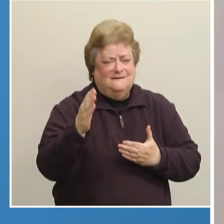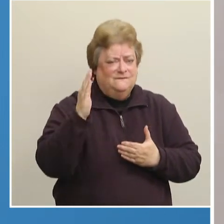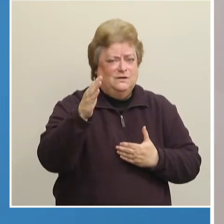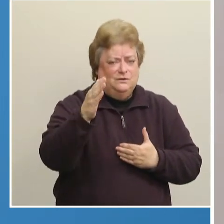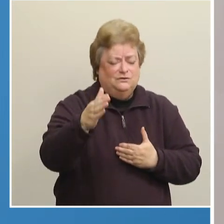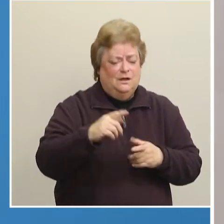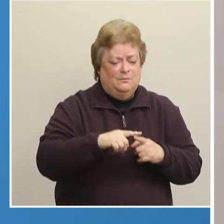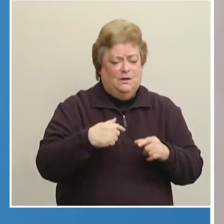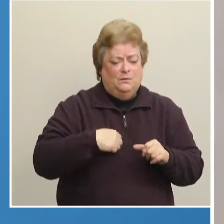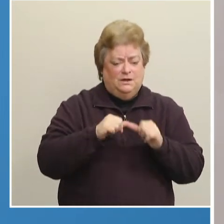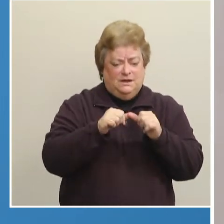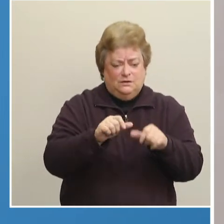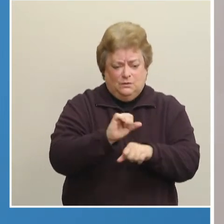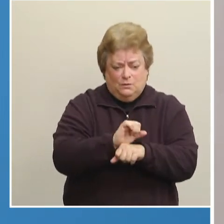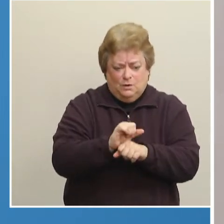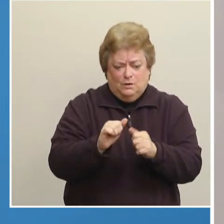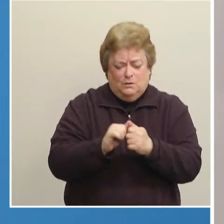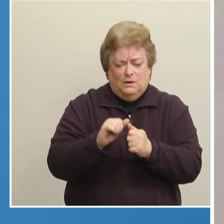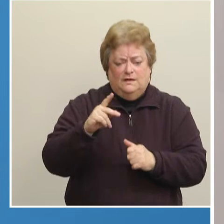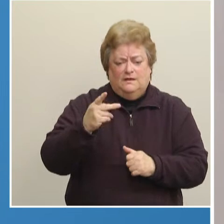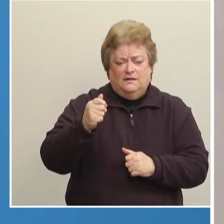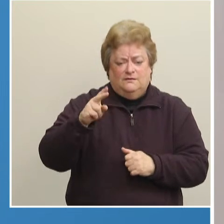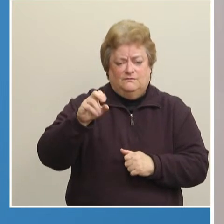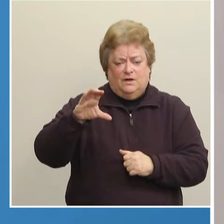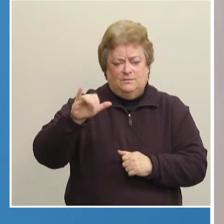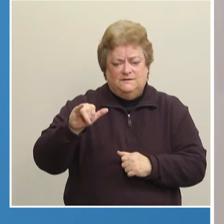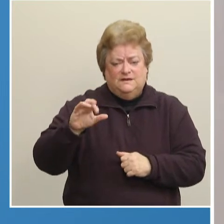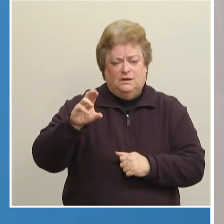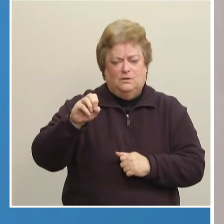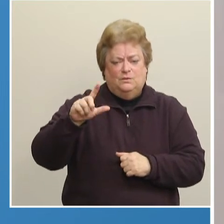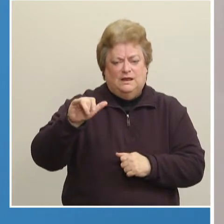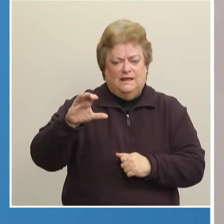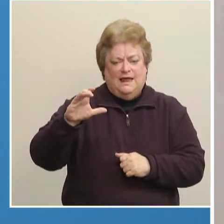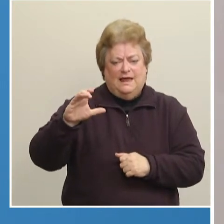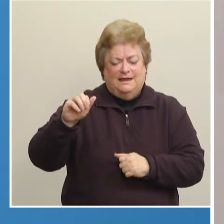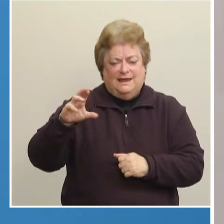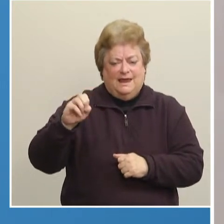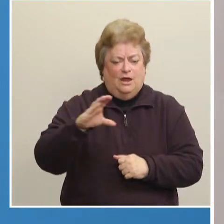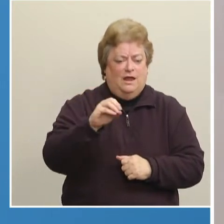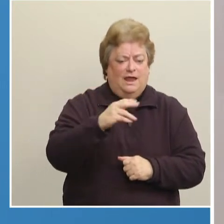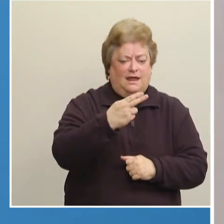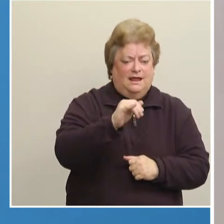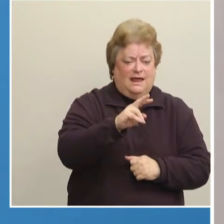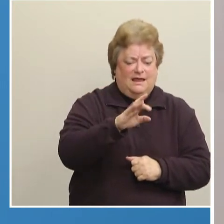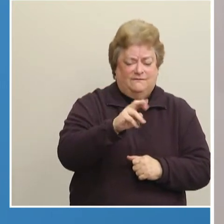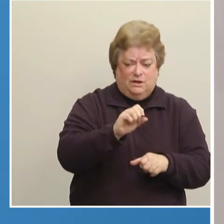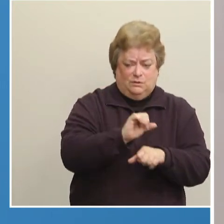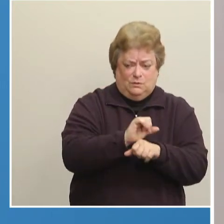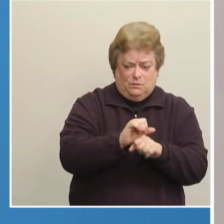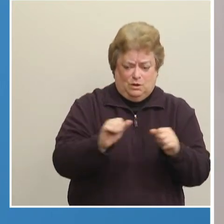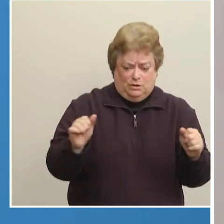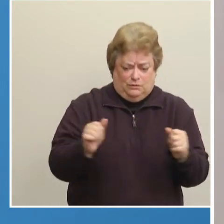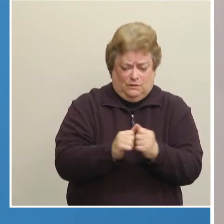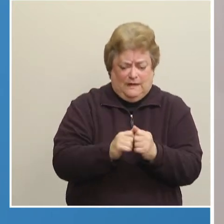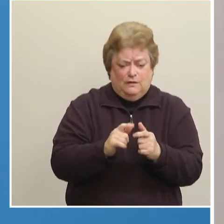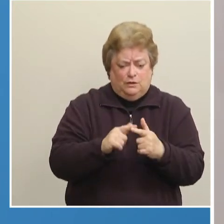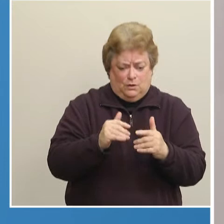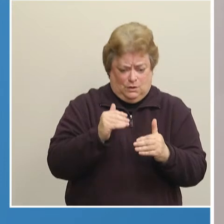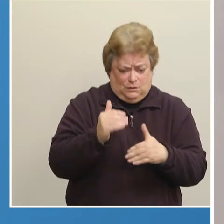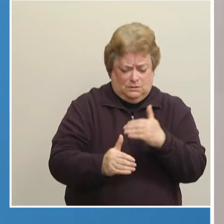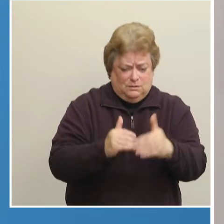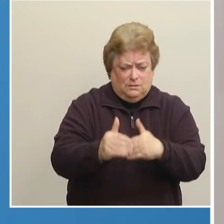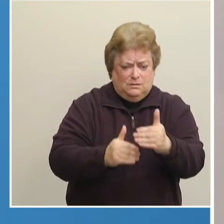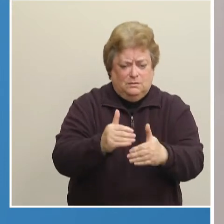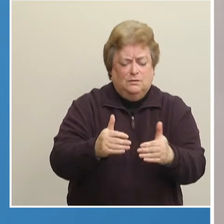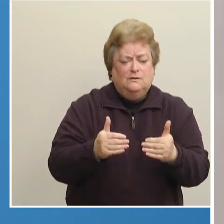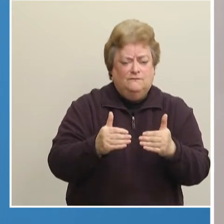continuing to work with our pharmacies, Rely Care and Hy-Vee, to be in sync and moving forward together, and